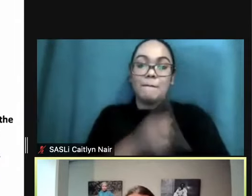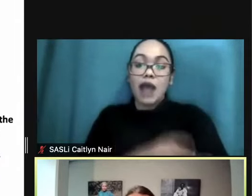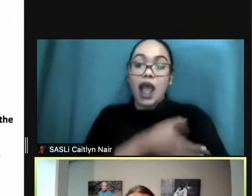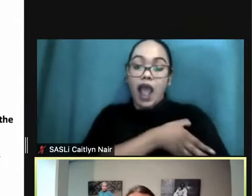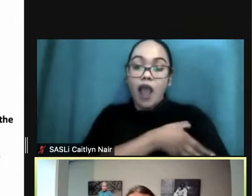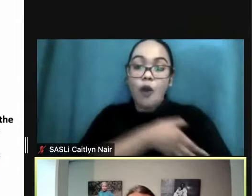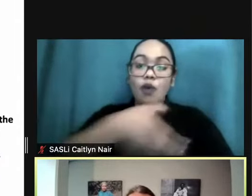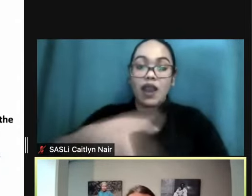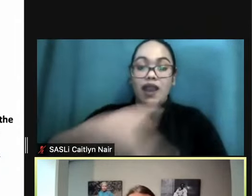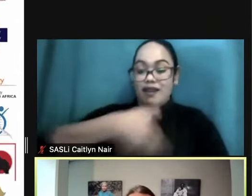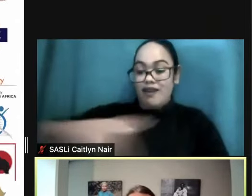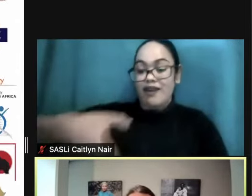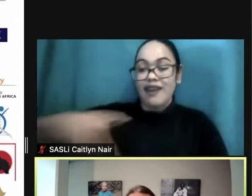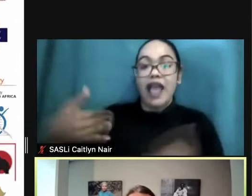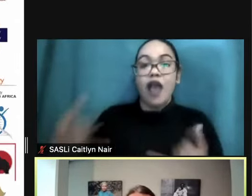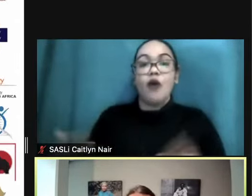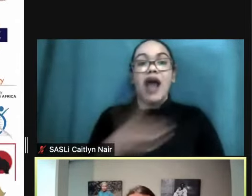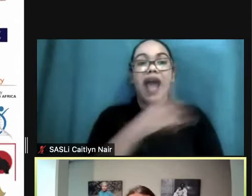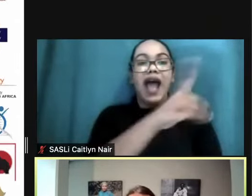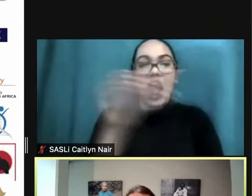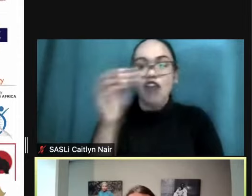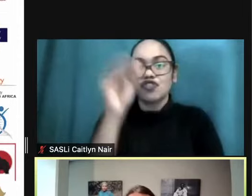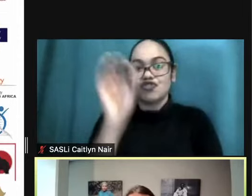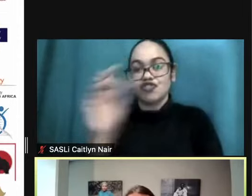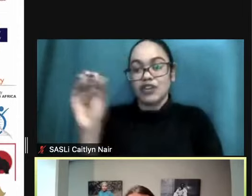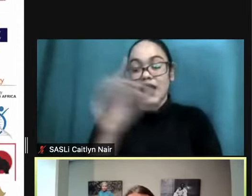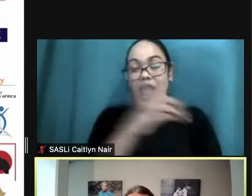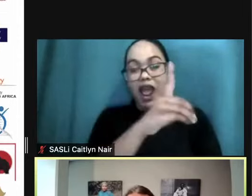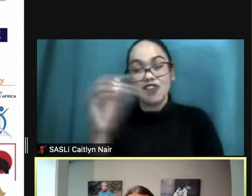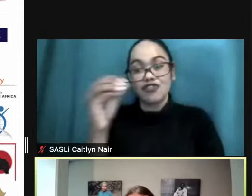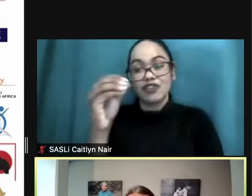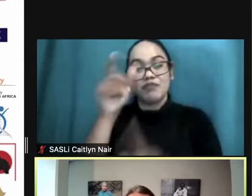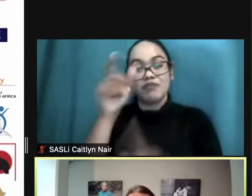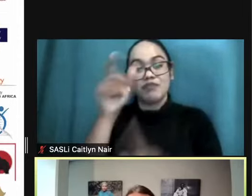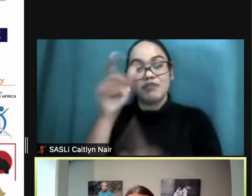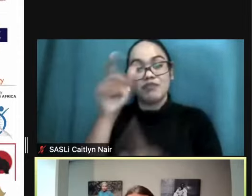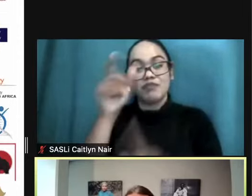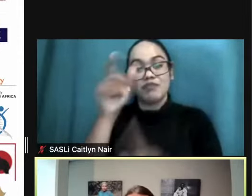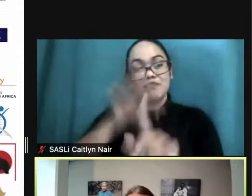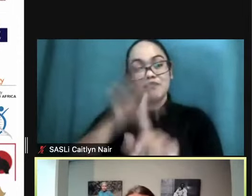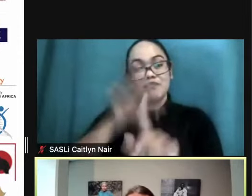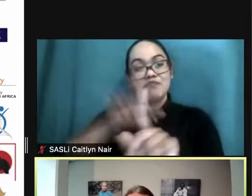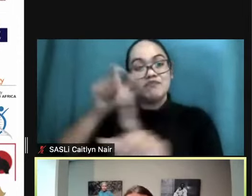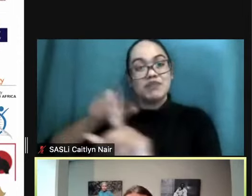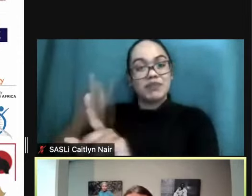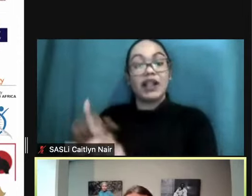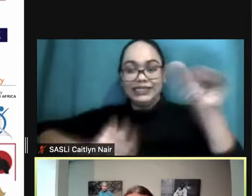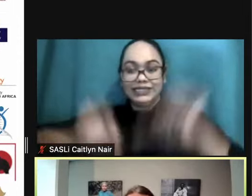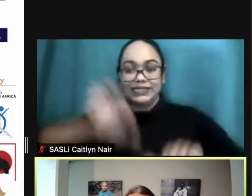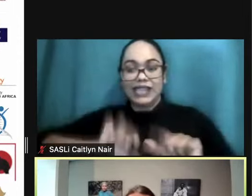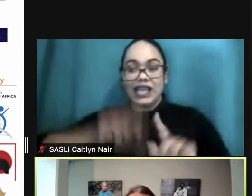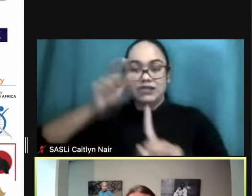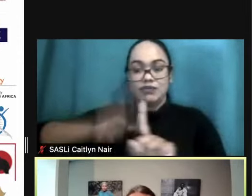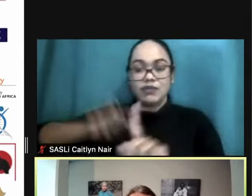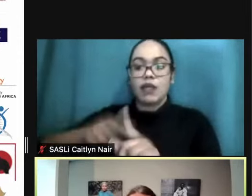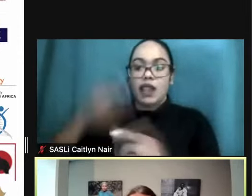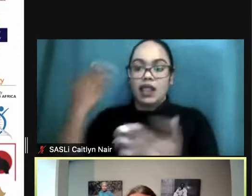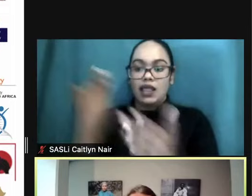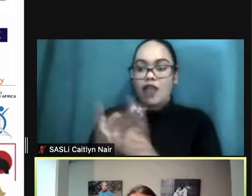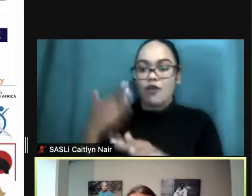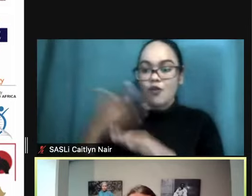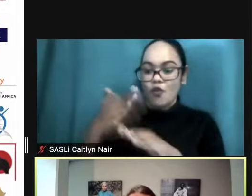how hundreds of scientists can work together across the whole country to try to understand that in real time